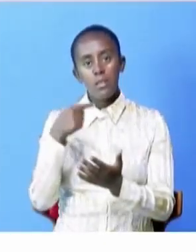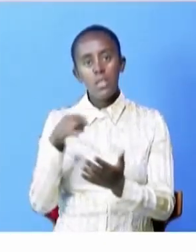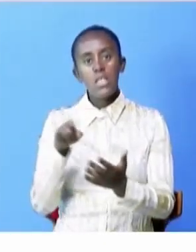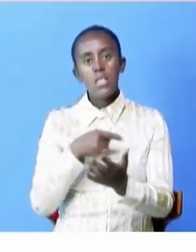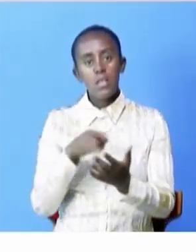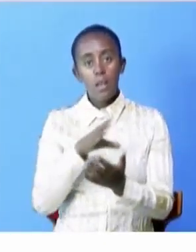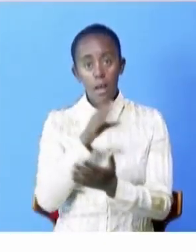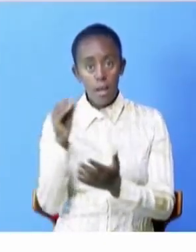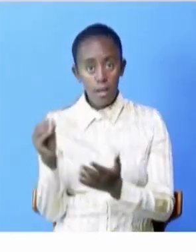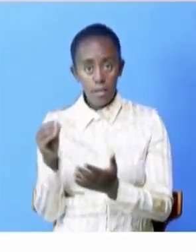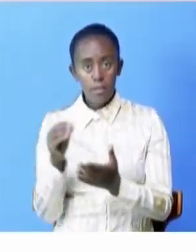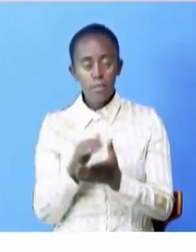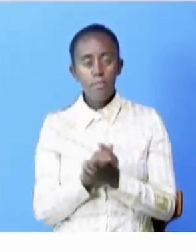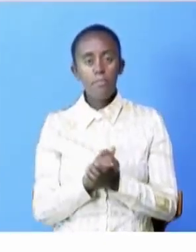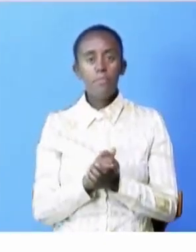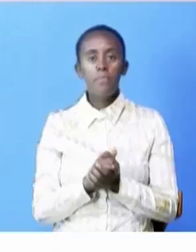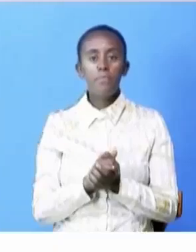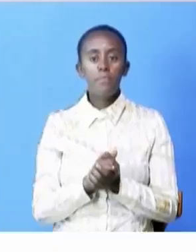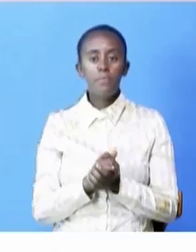and